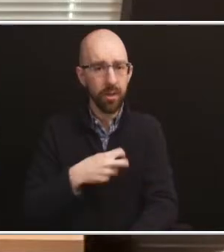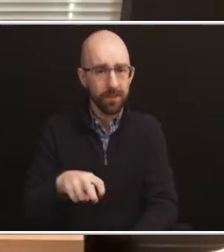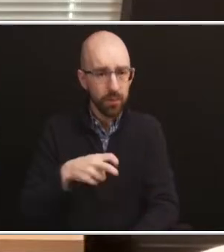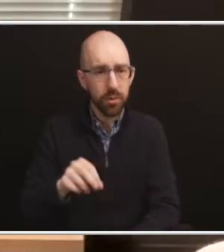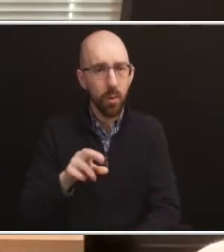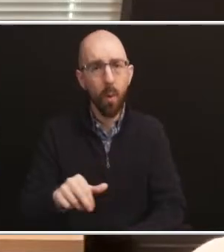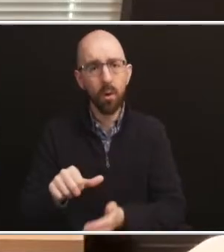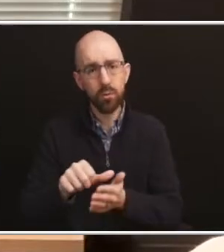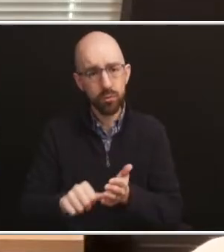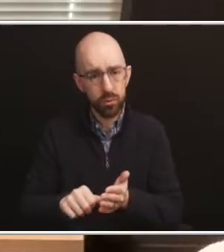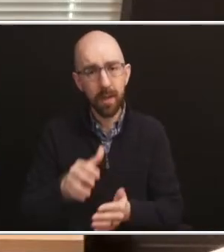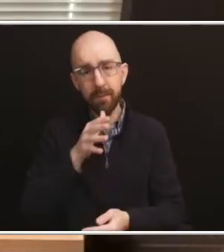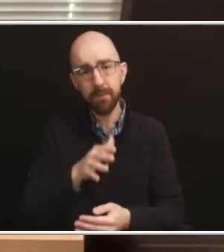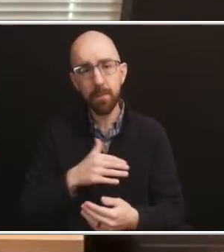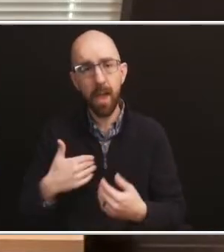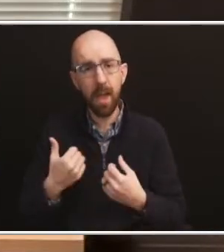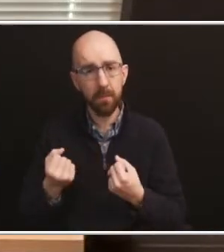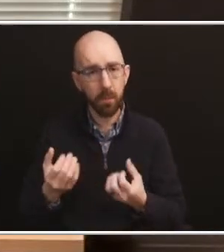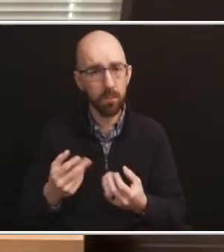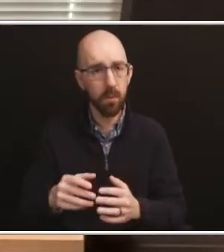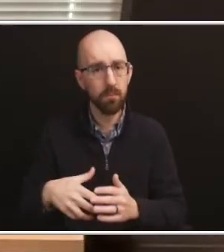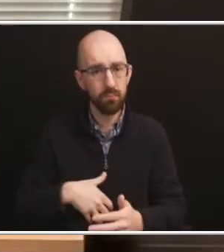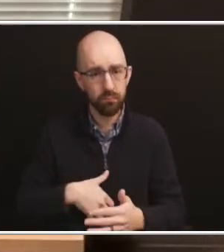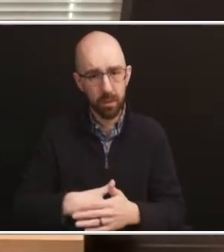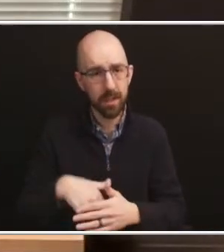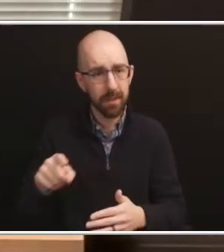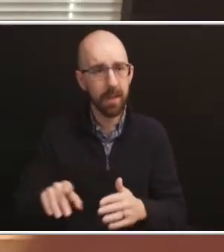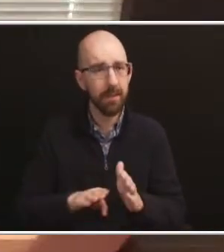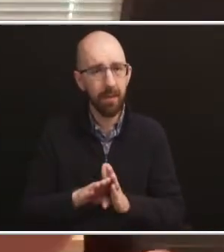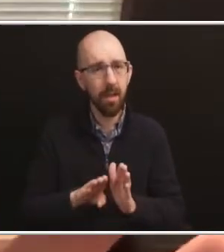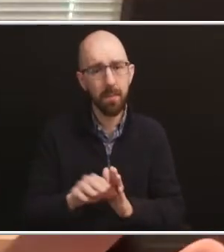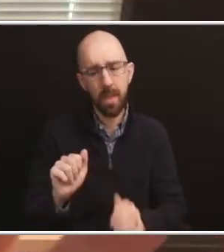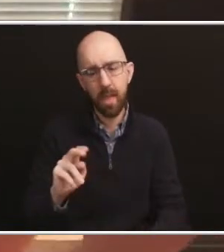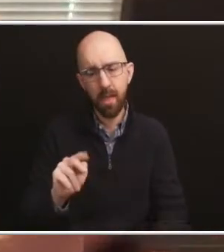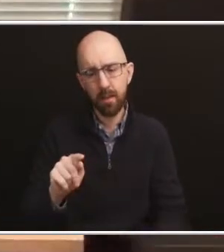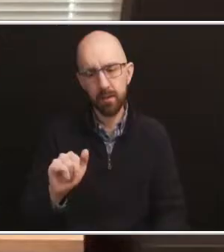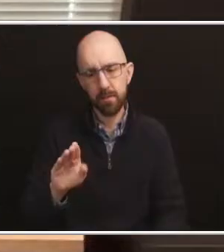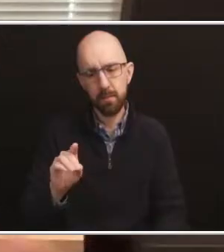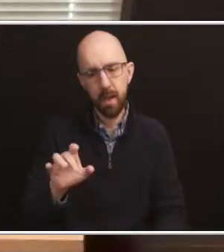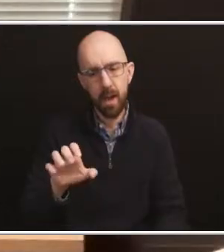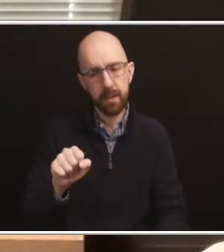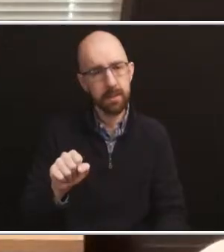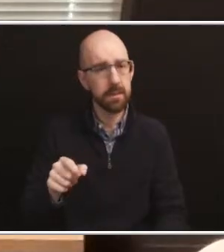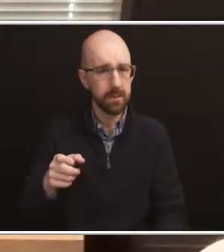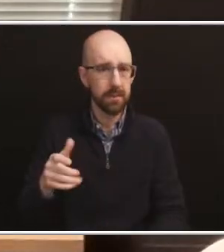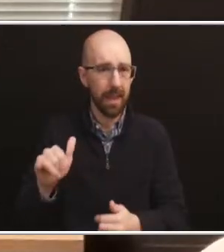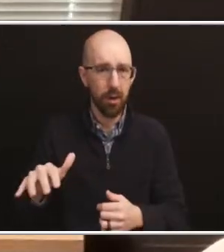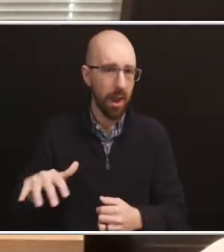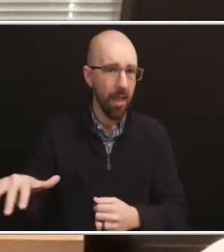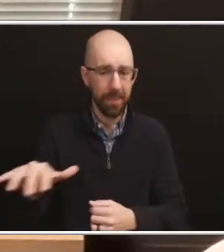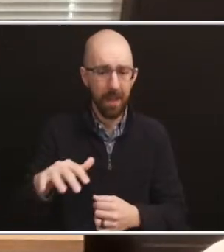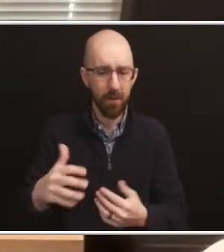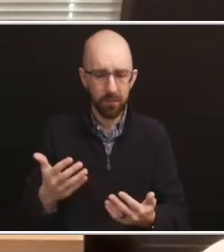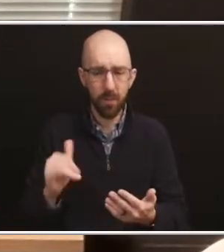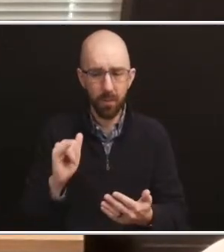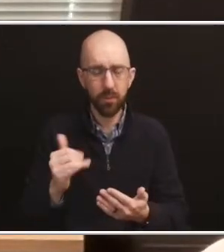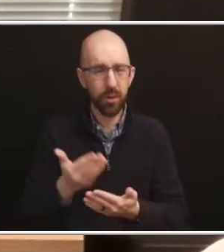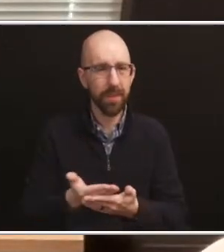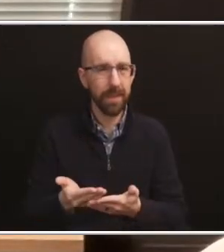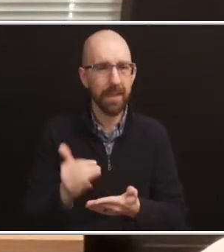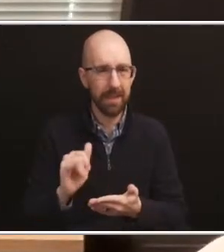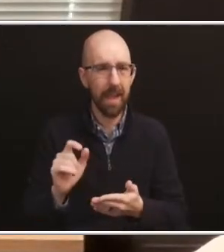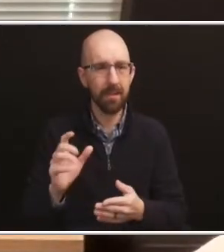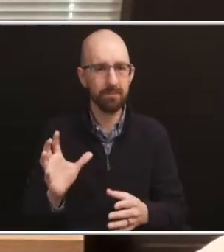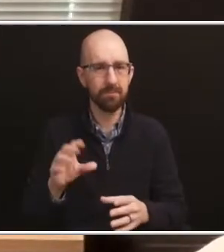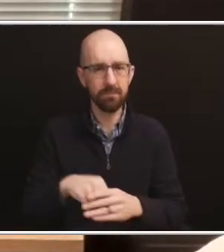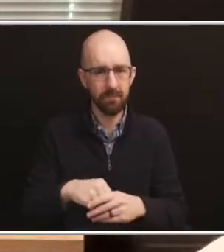if they're female, if they've had multiple pregnancies, they might develop antibodies to potential organs that are out there. And so those are kind of factors that kind of play